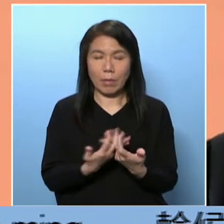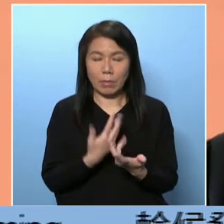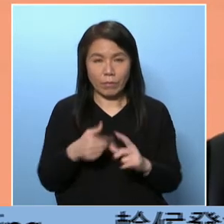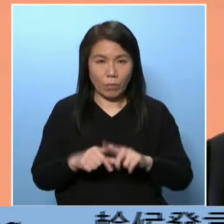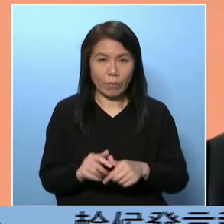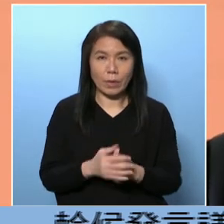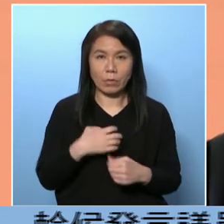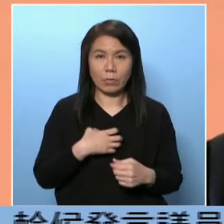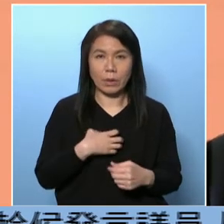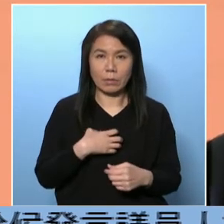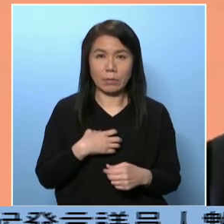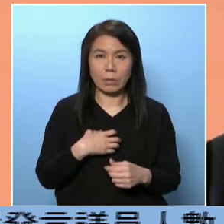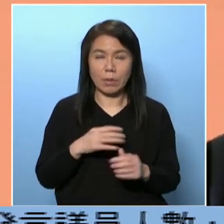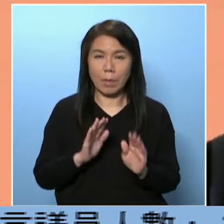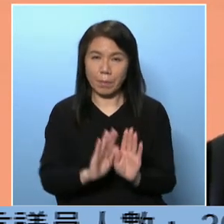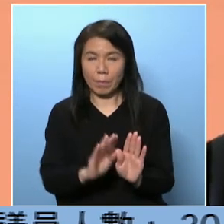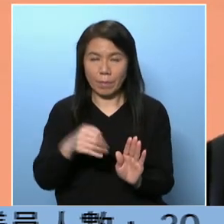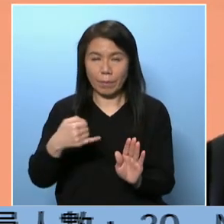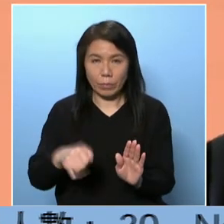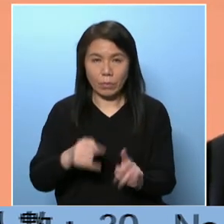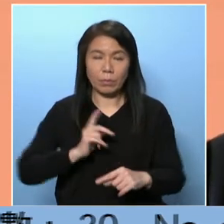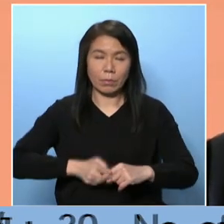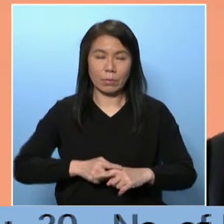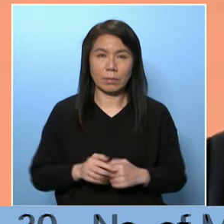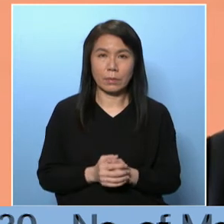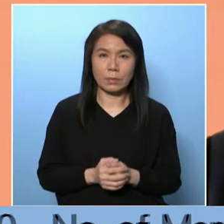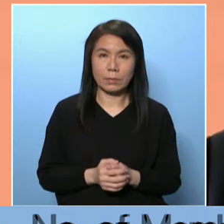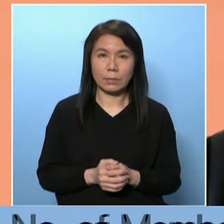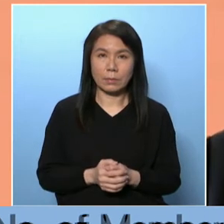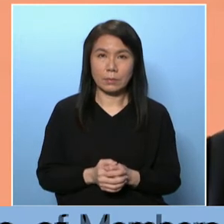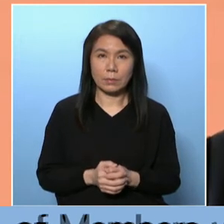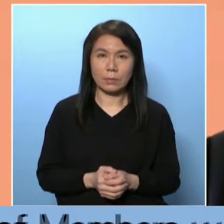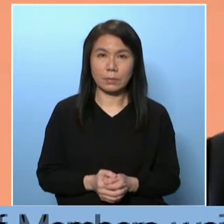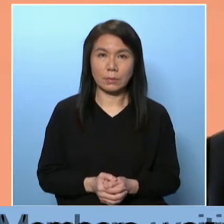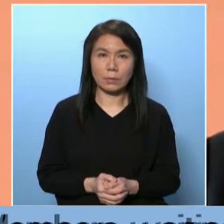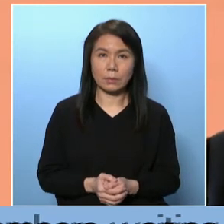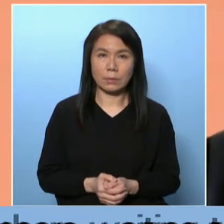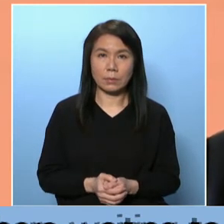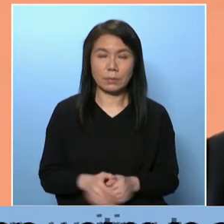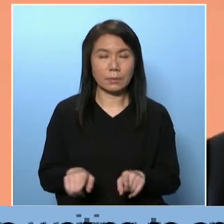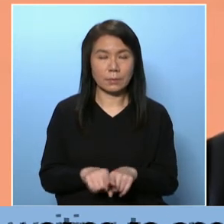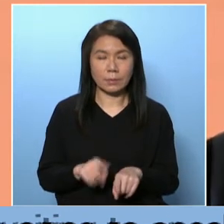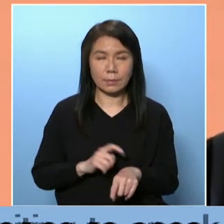we just rely on doing manpower manual tracking, it's not going to work.